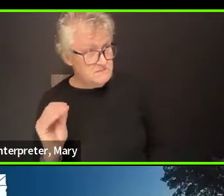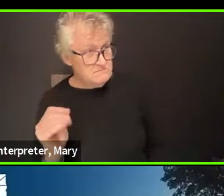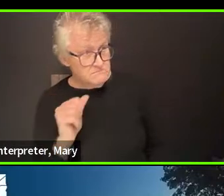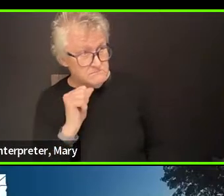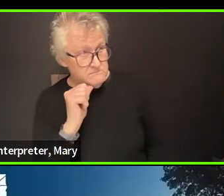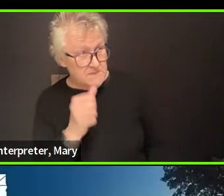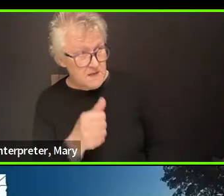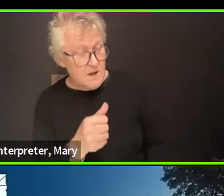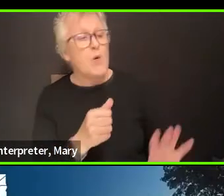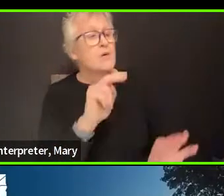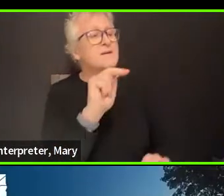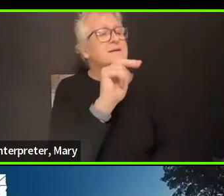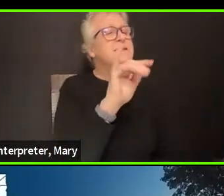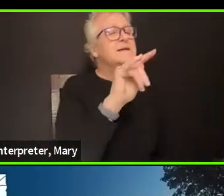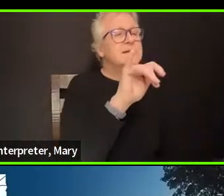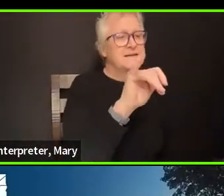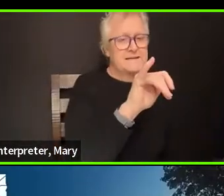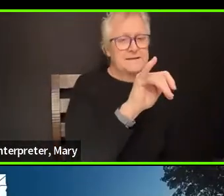Nikki.